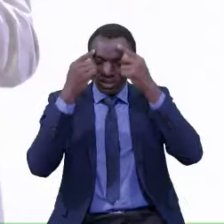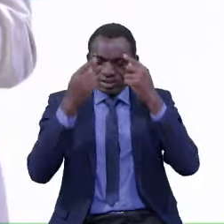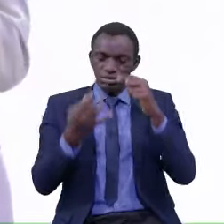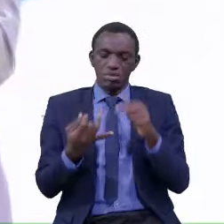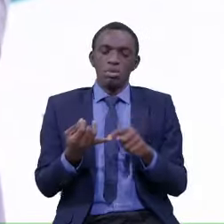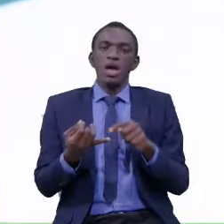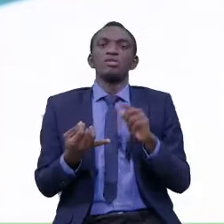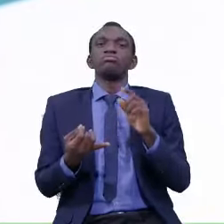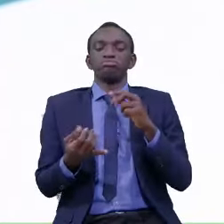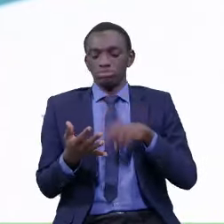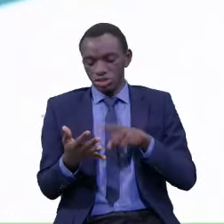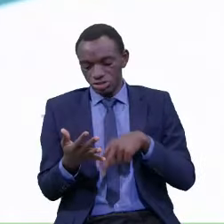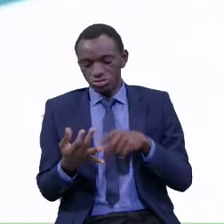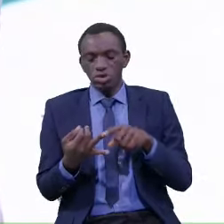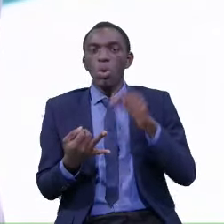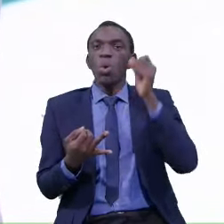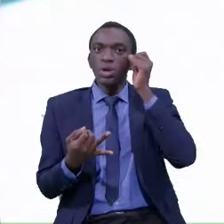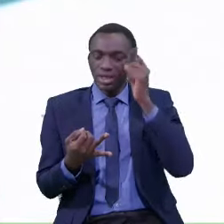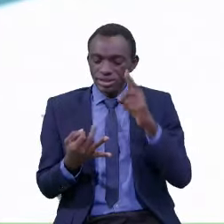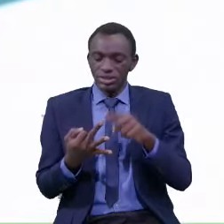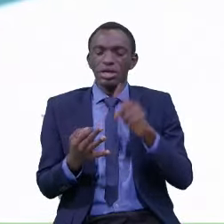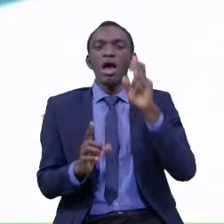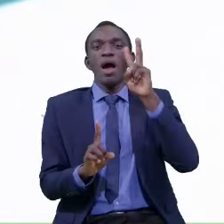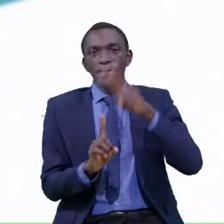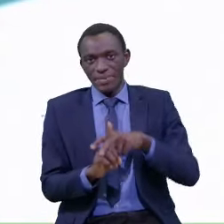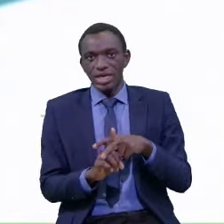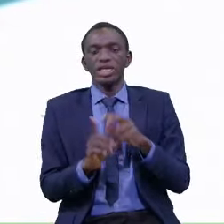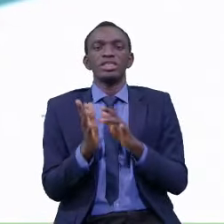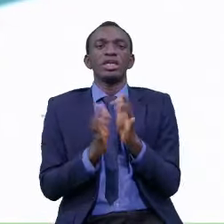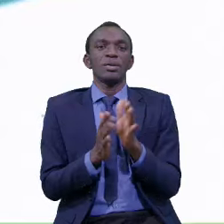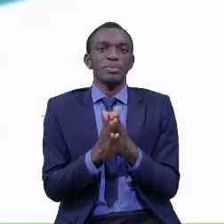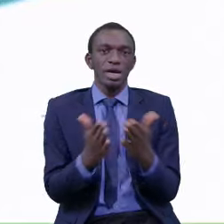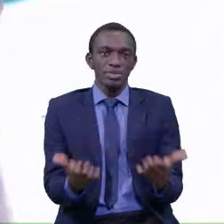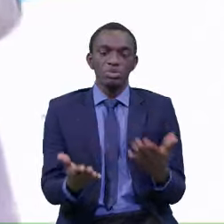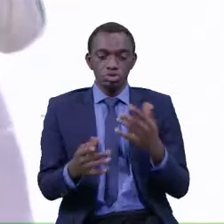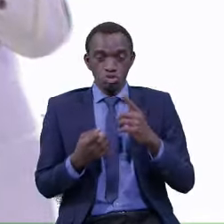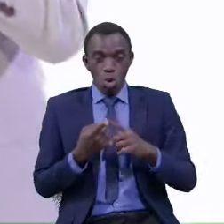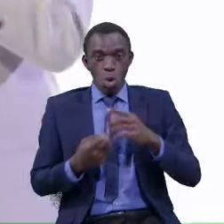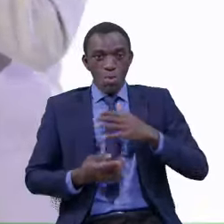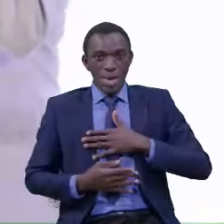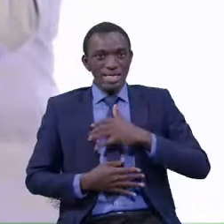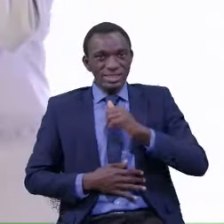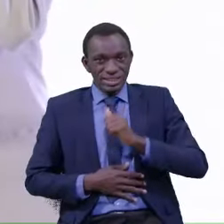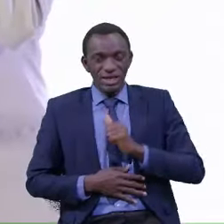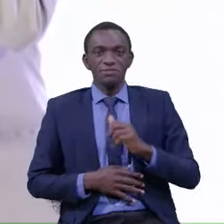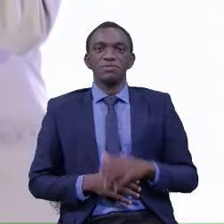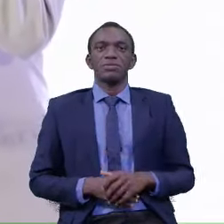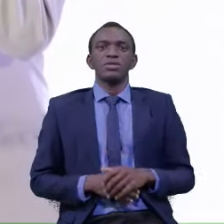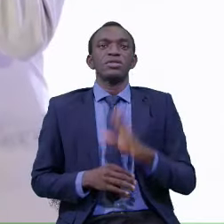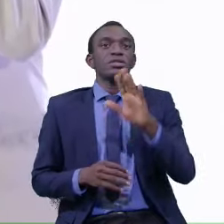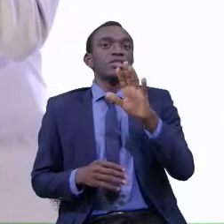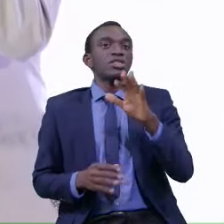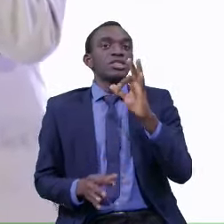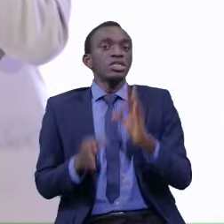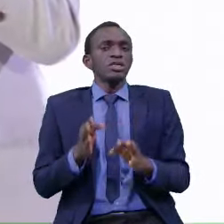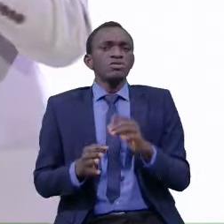that scripture, I apply that scripture to myself. If there is something to do